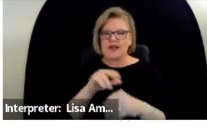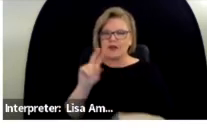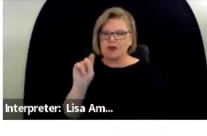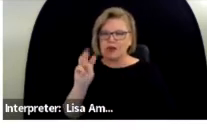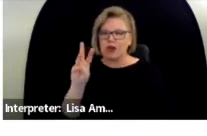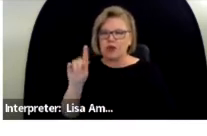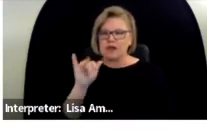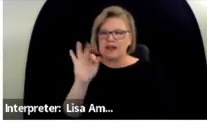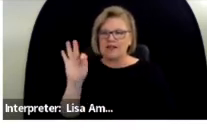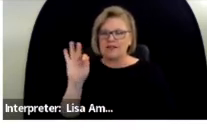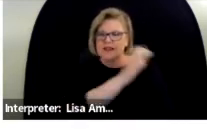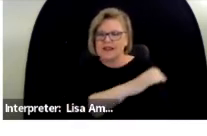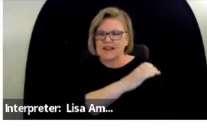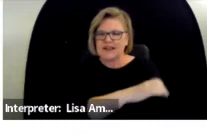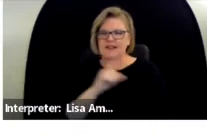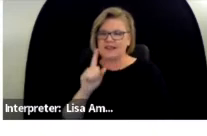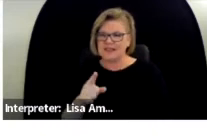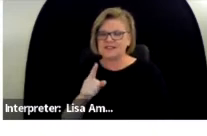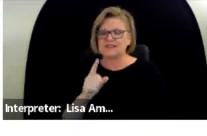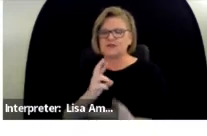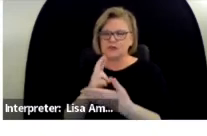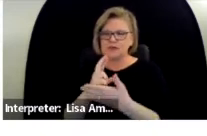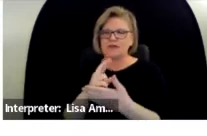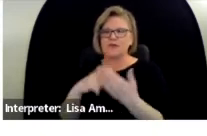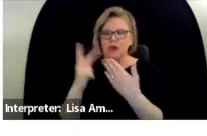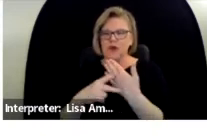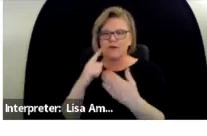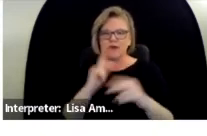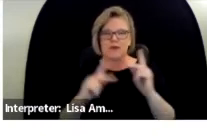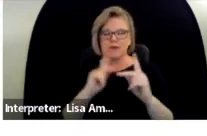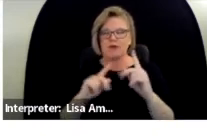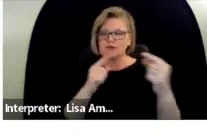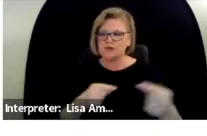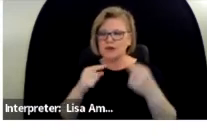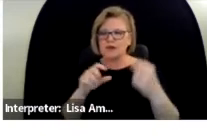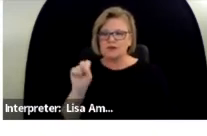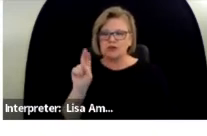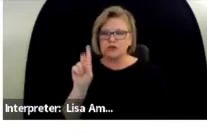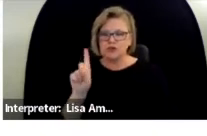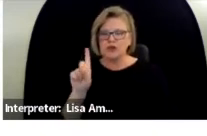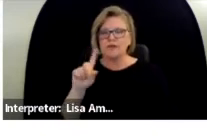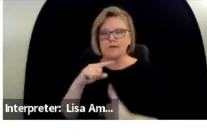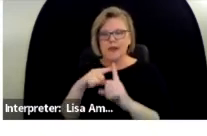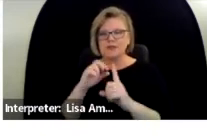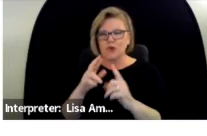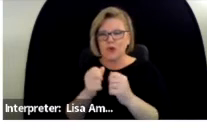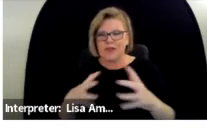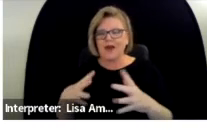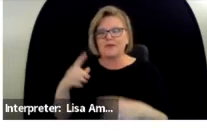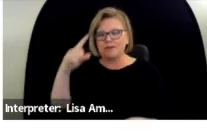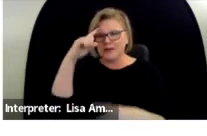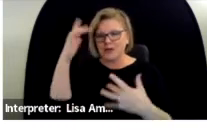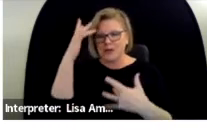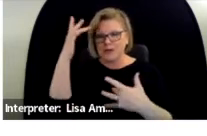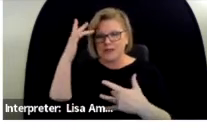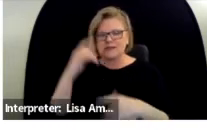a rehabilitative program for those struggling with substance use disorder and/or mental illness. The